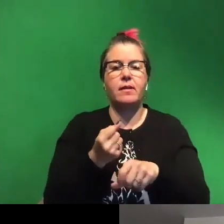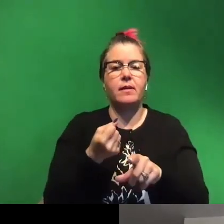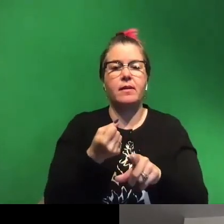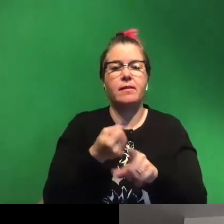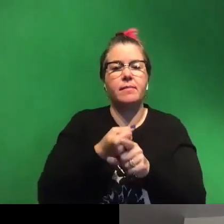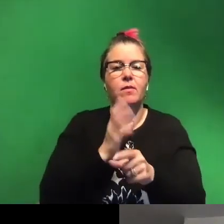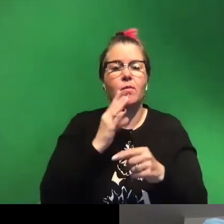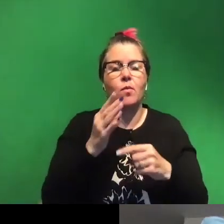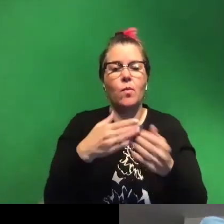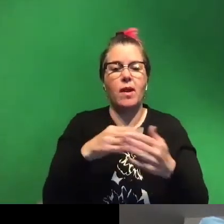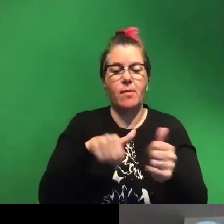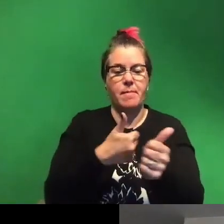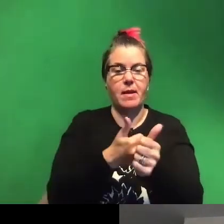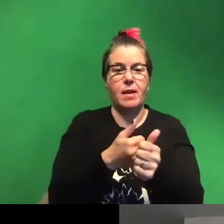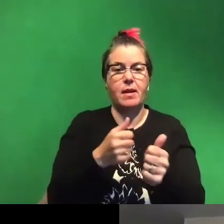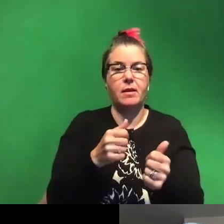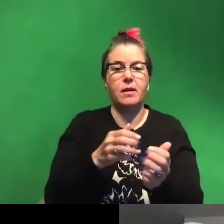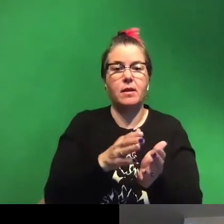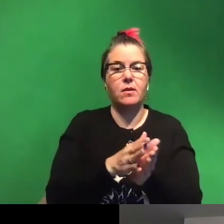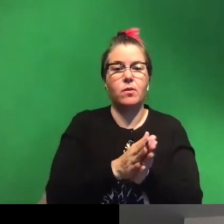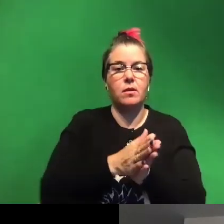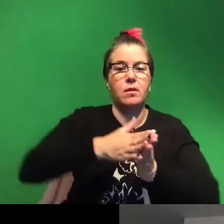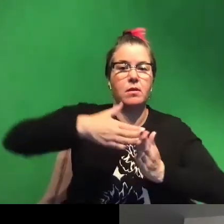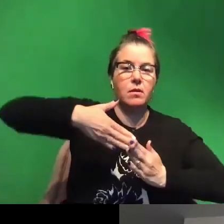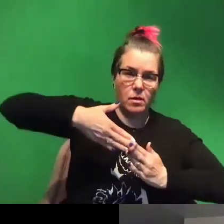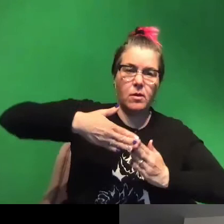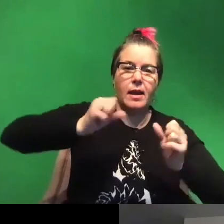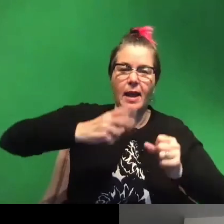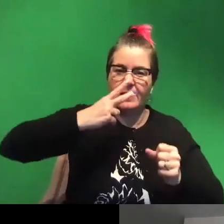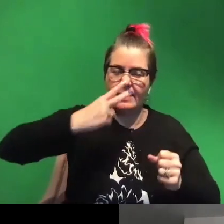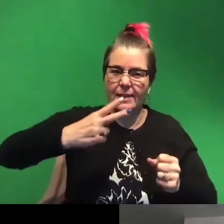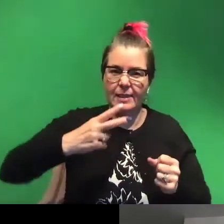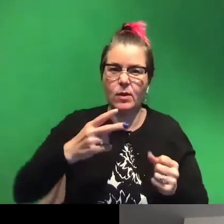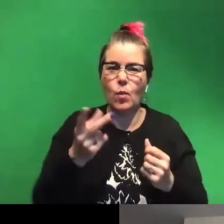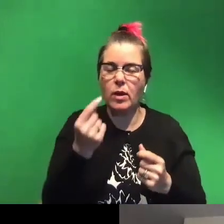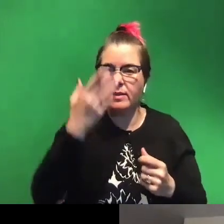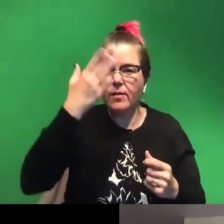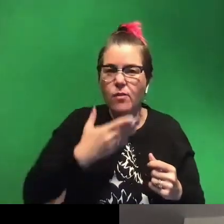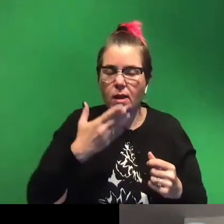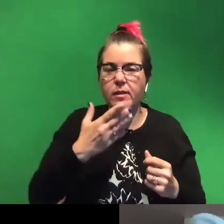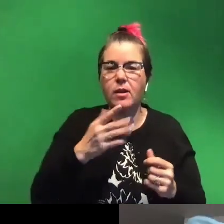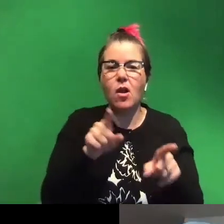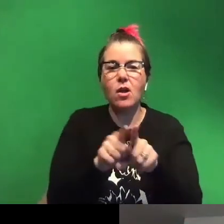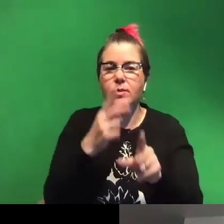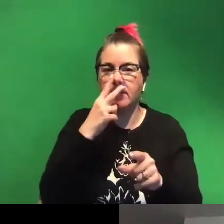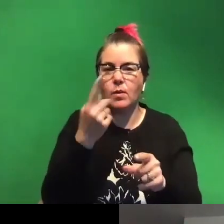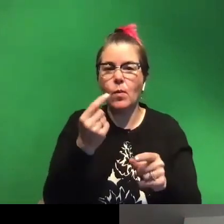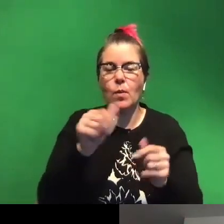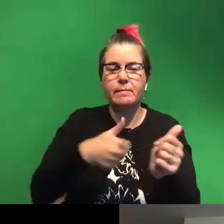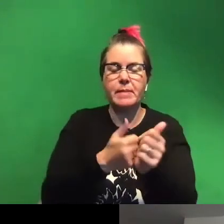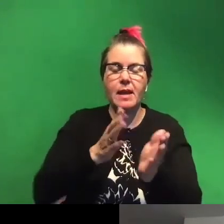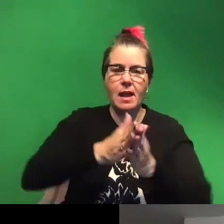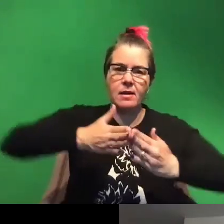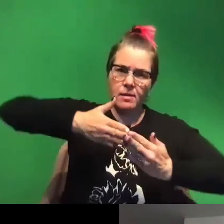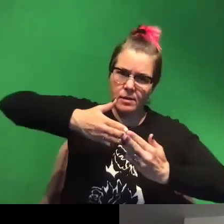whatever is behind and show it to you. Whoa. So you can see what's in front, but you can also see what's behind,